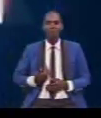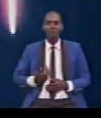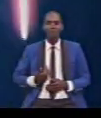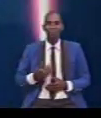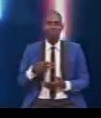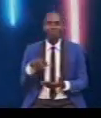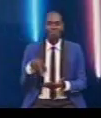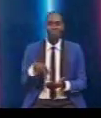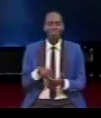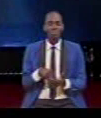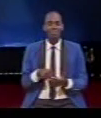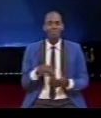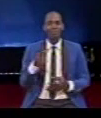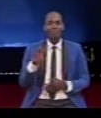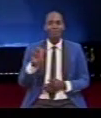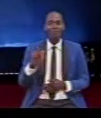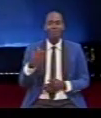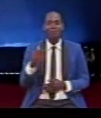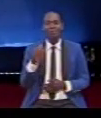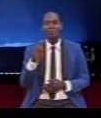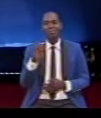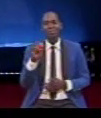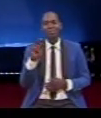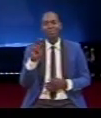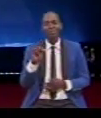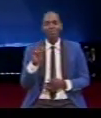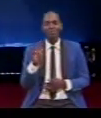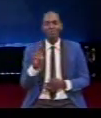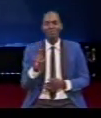this bag of bones.